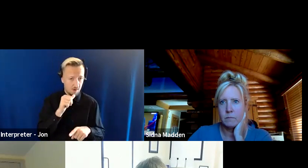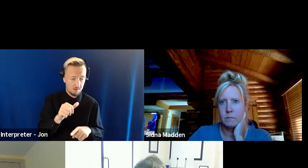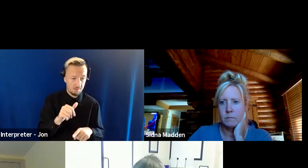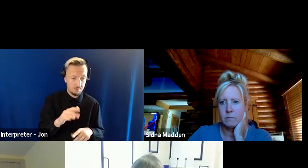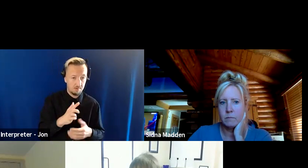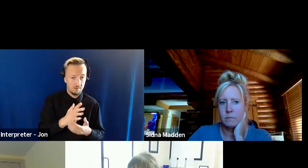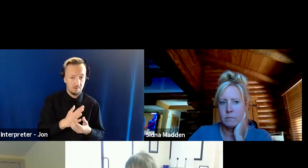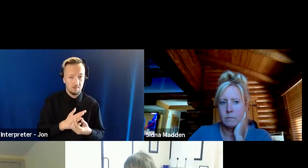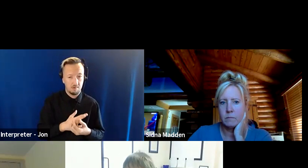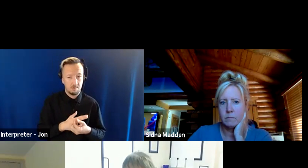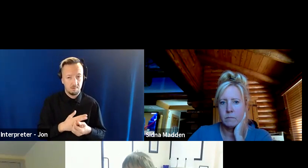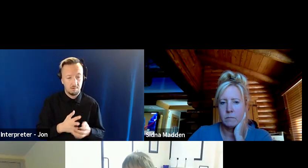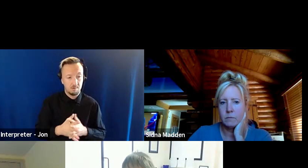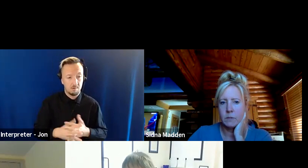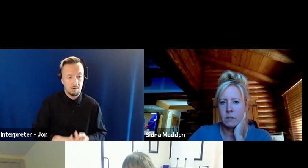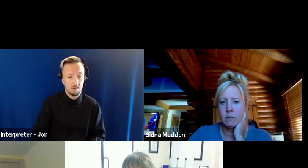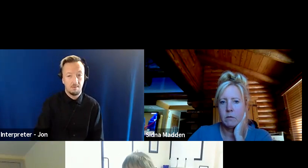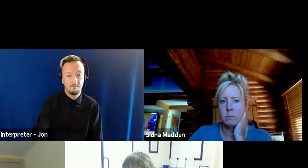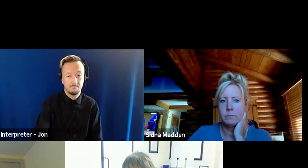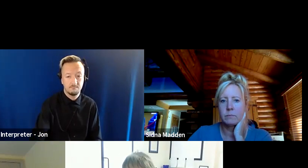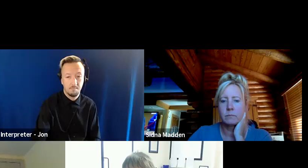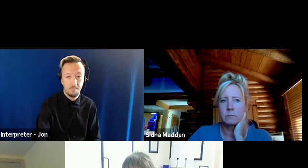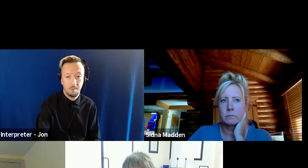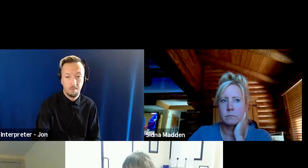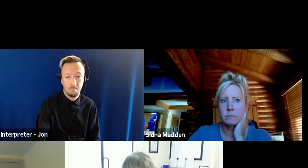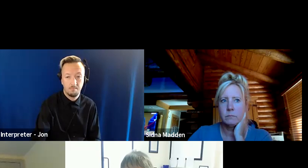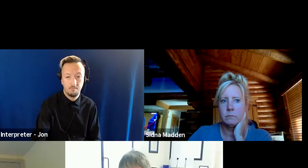need to have. It shouldn't be a